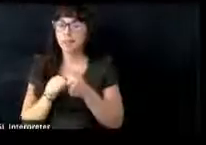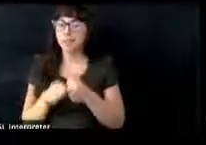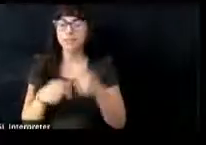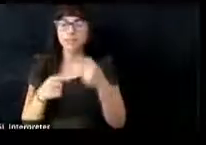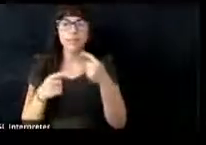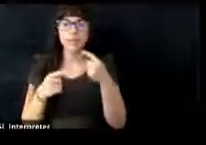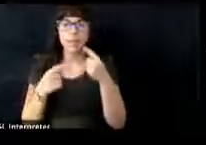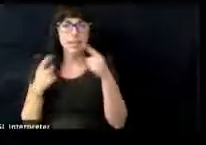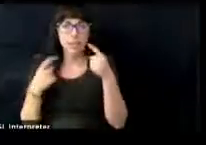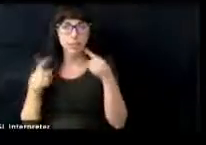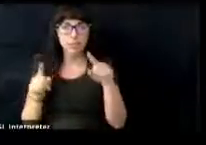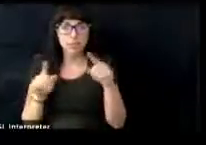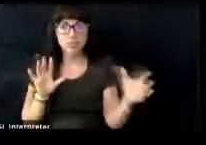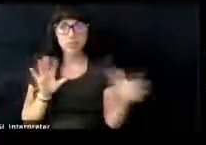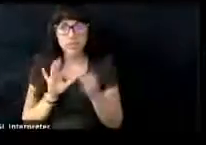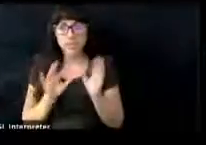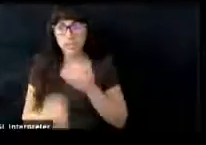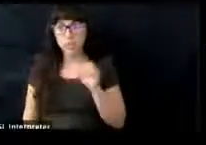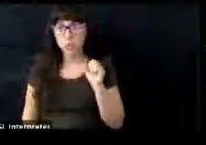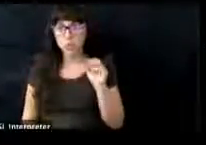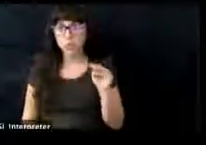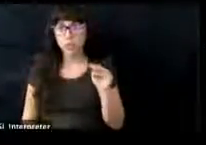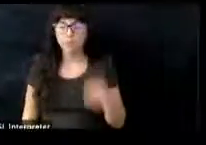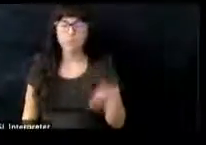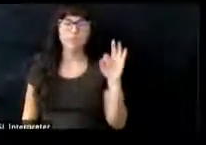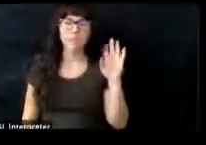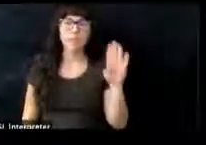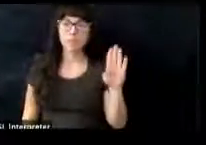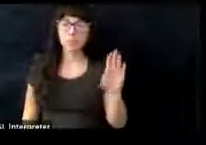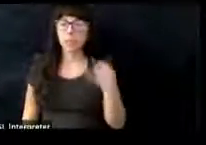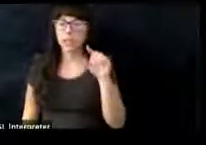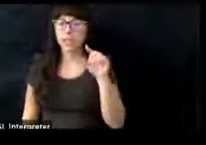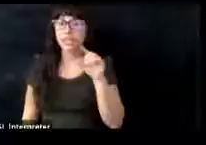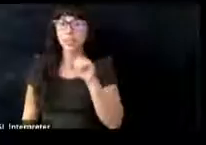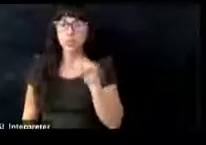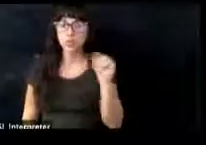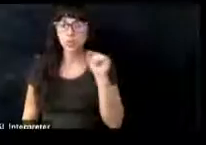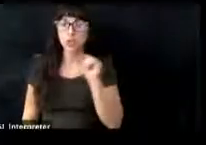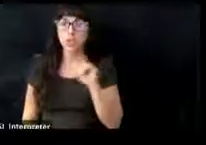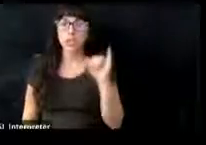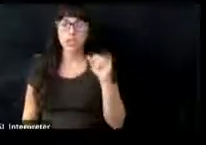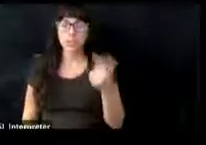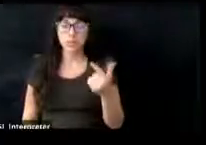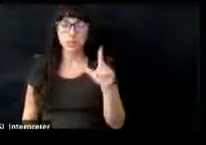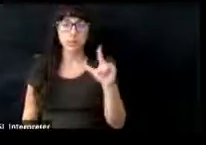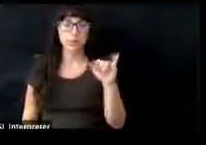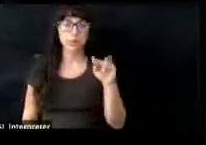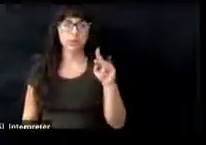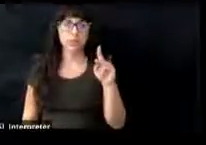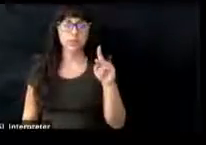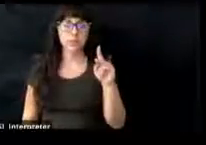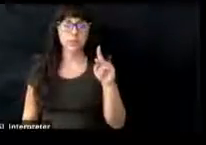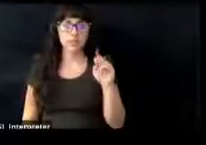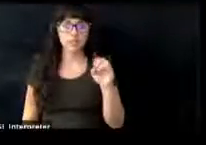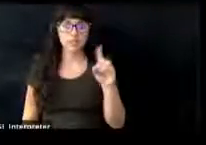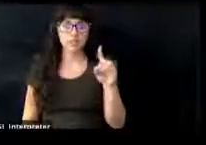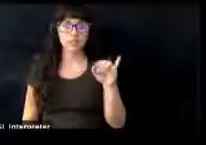on social media. We are on Facebook, Instagram, Twitter, LinkedIn, and YouTube. Again, our handle is